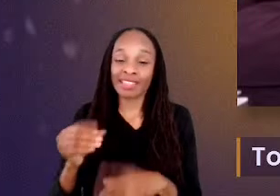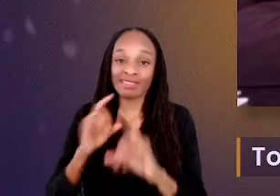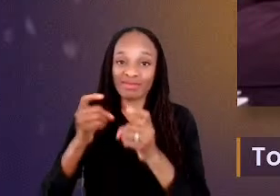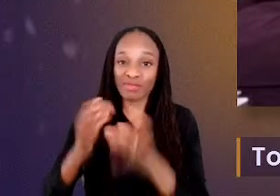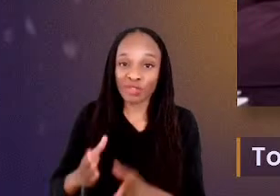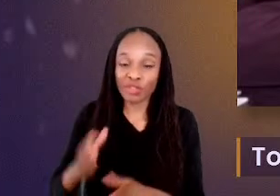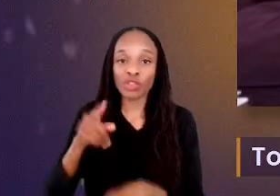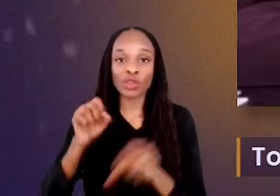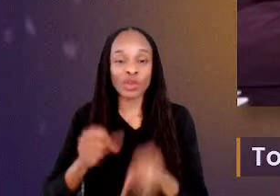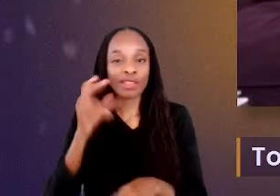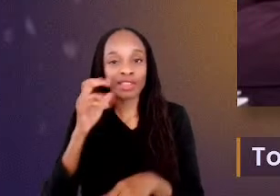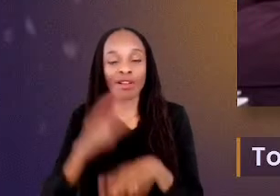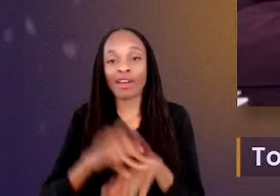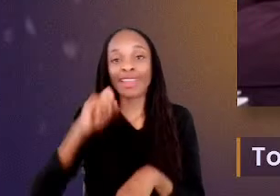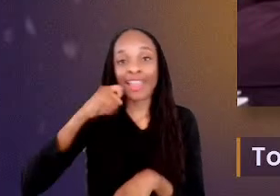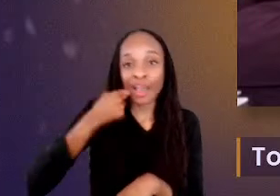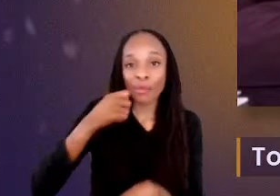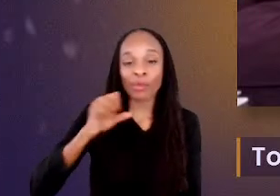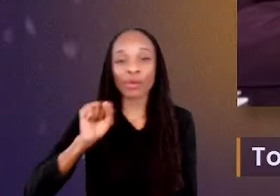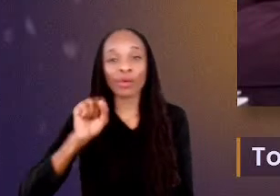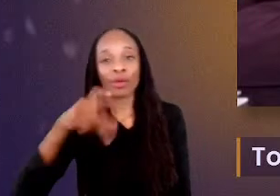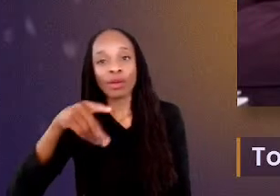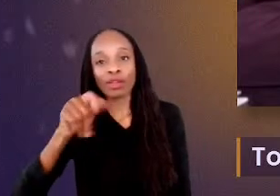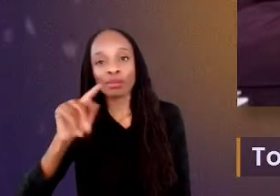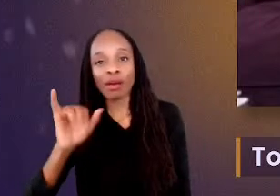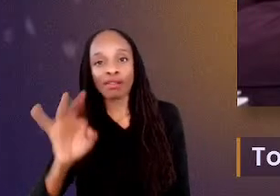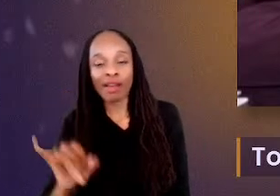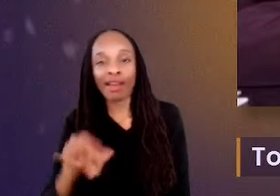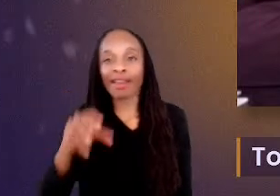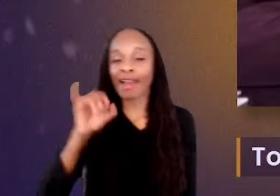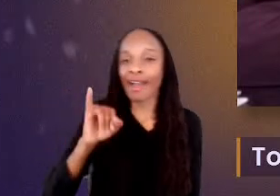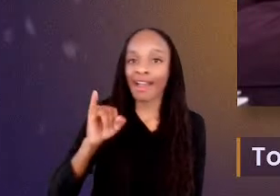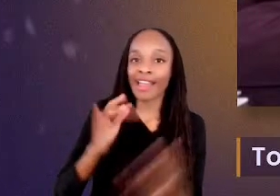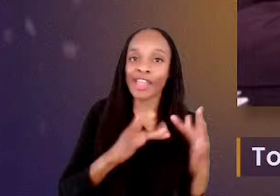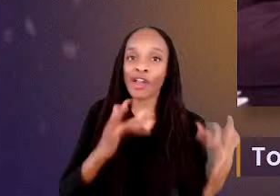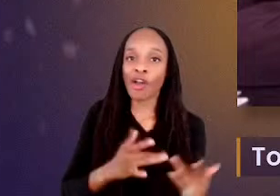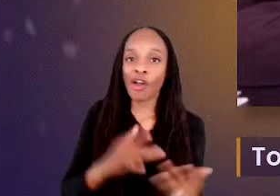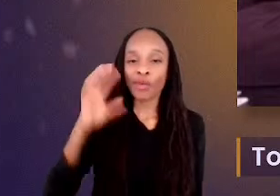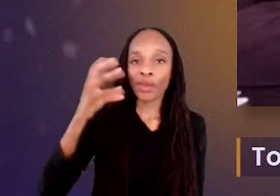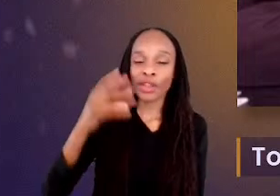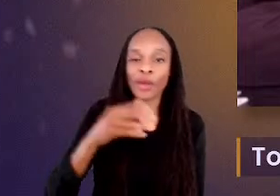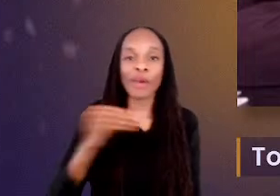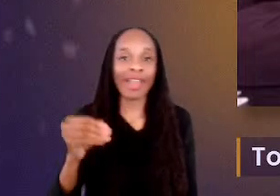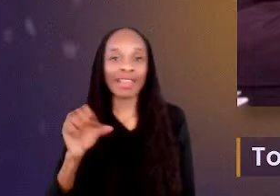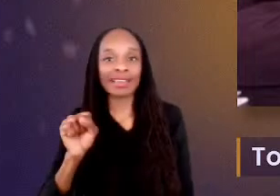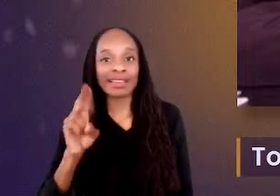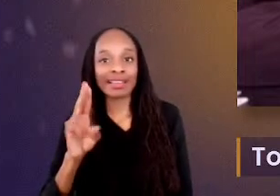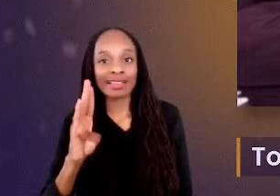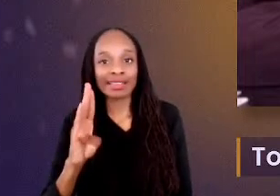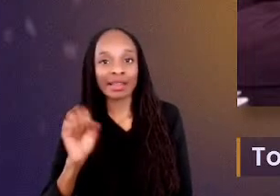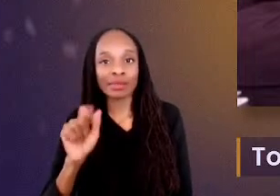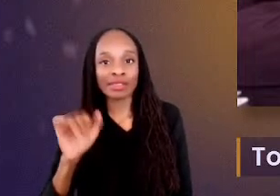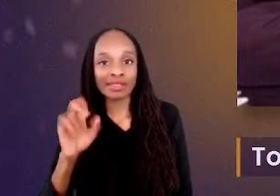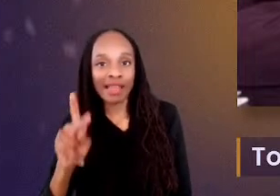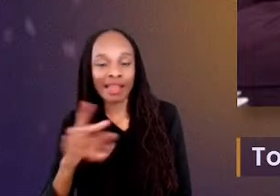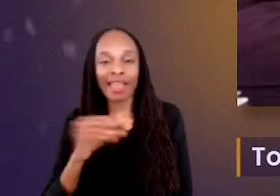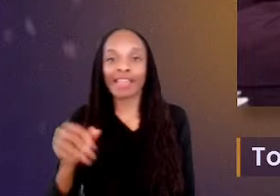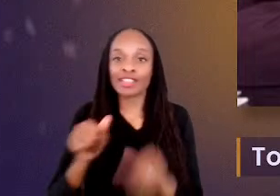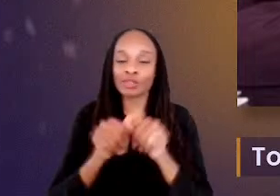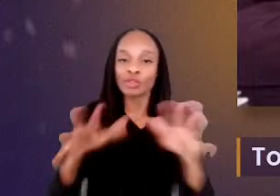on Spotify, on iHeartRadio, and on the DA, the Distribution Advocates Substack, which is